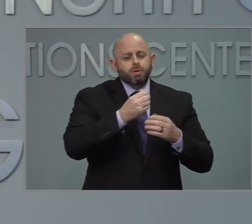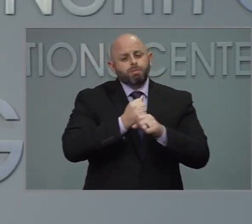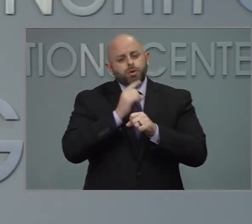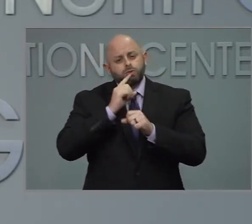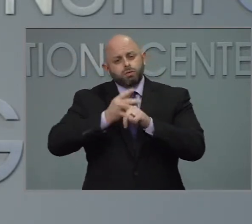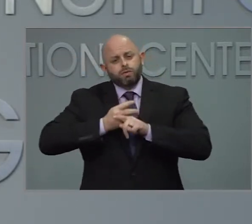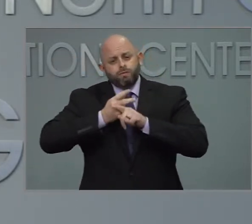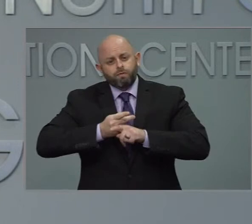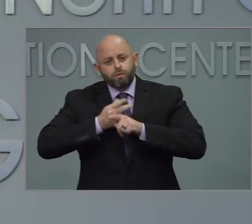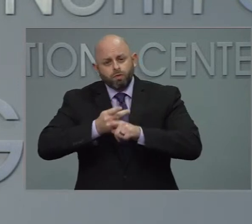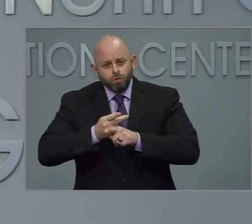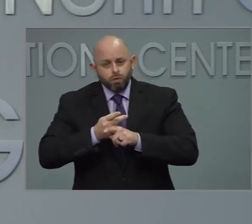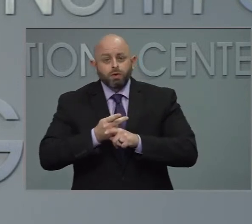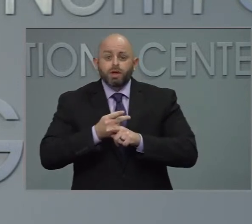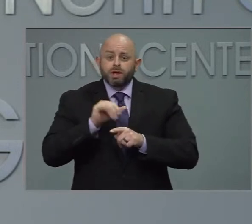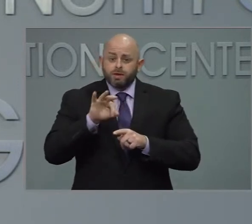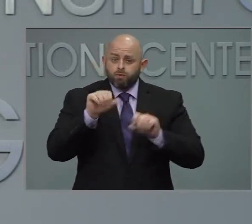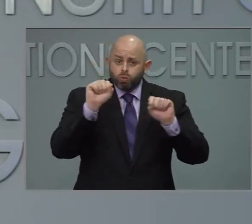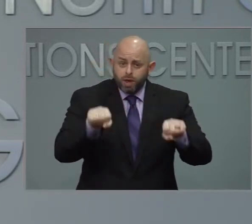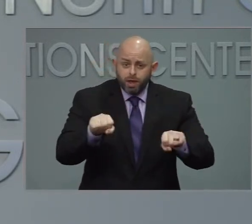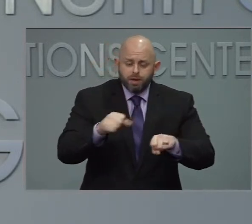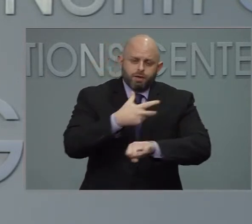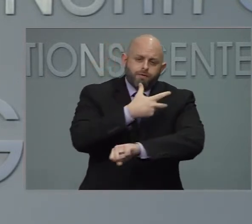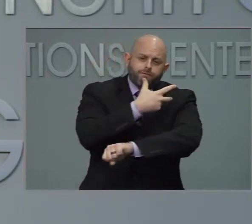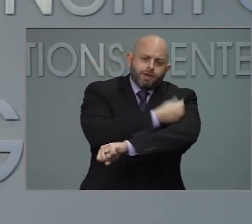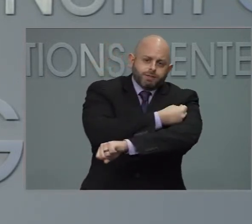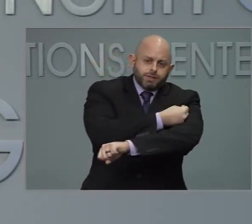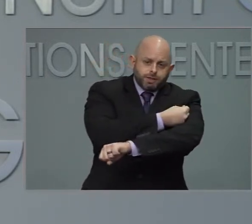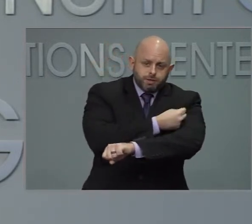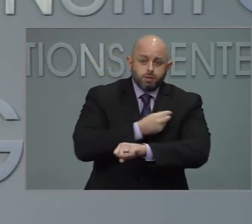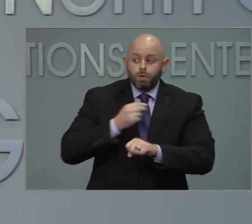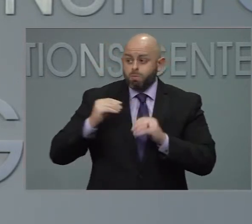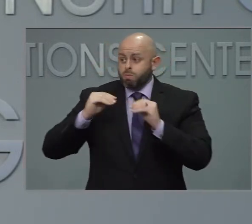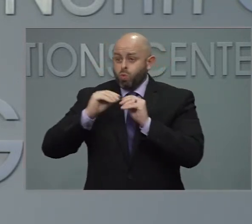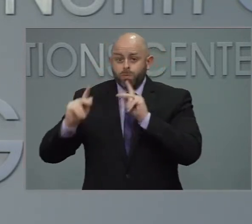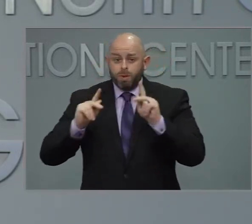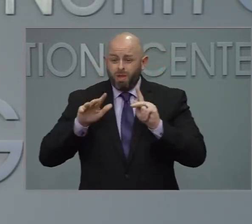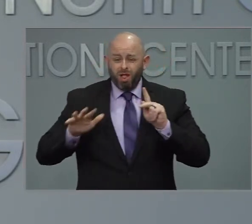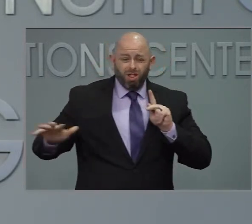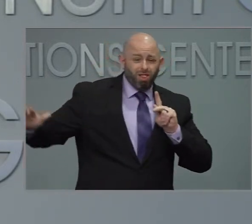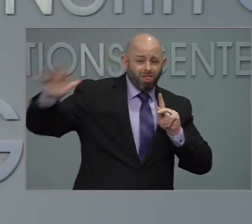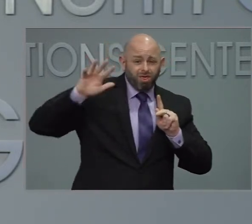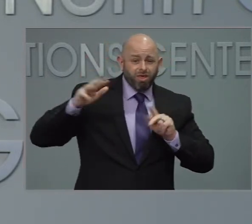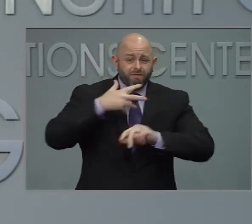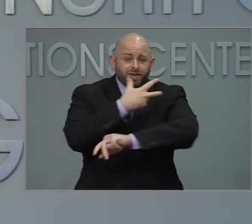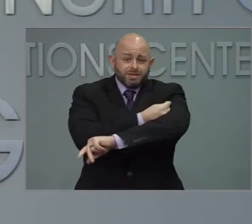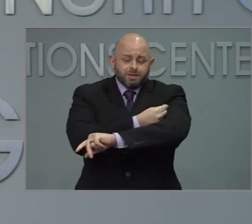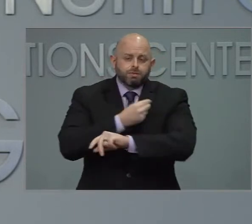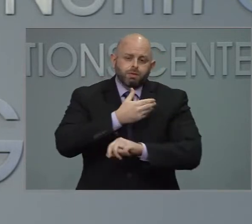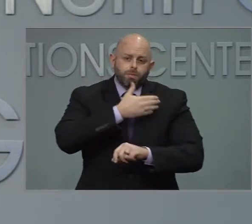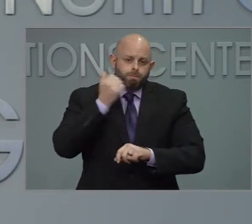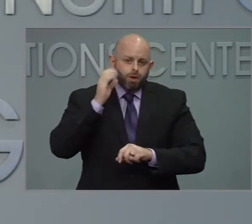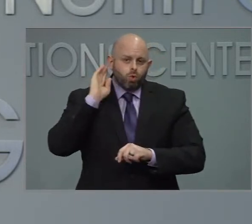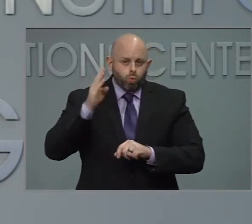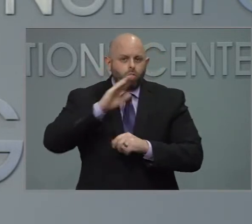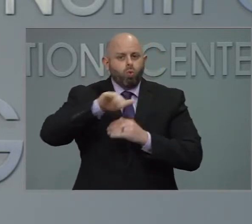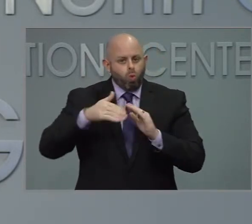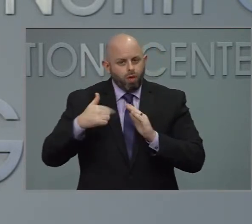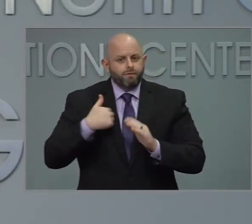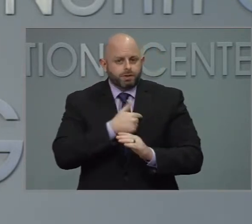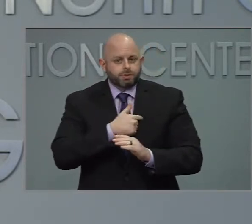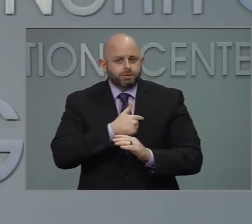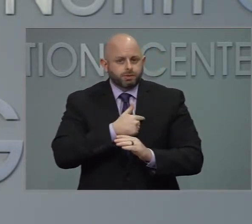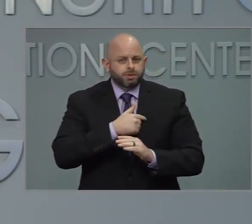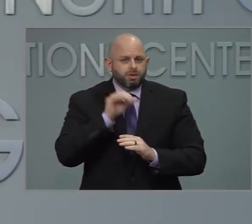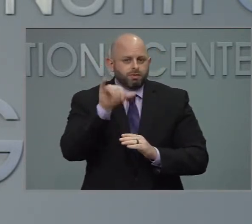get vaccinated, the better off we're going to be when it comes to looking at these numbers and preventing serious illness and death. And the more